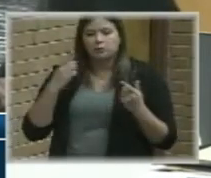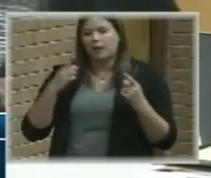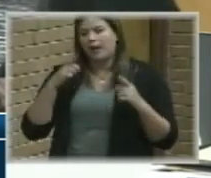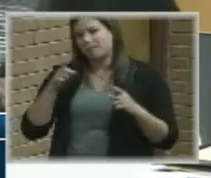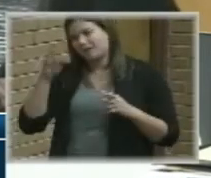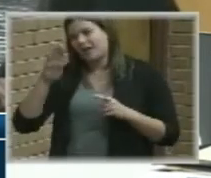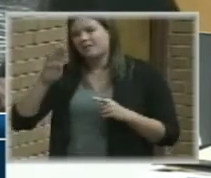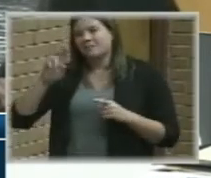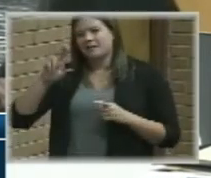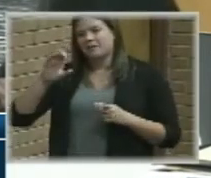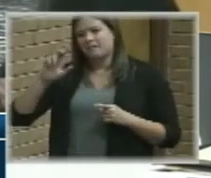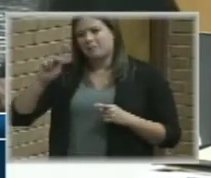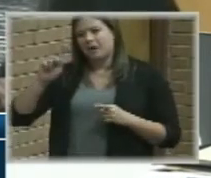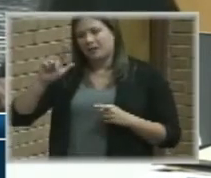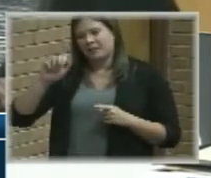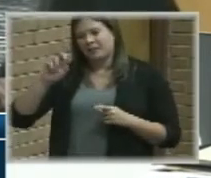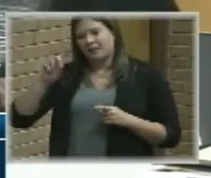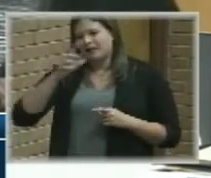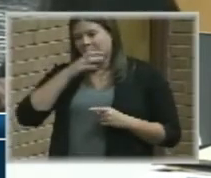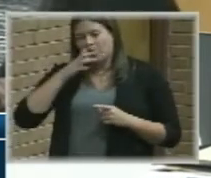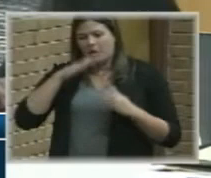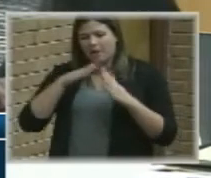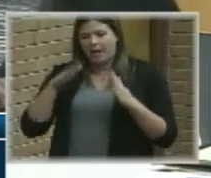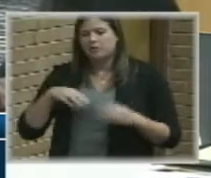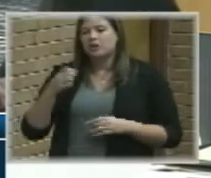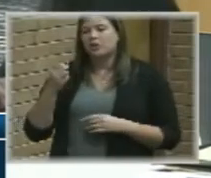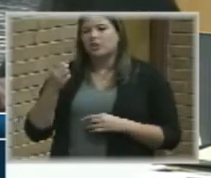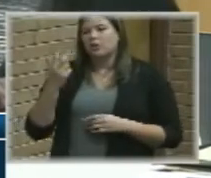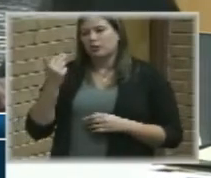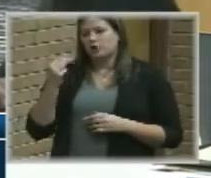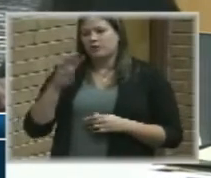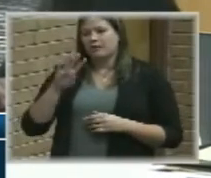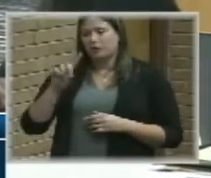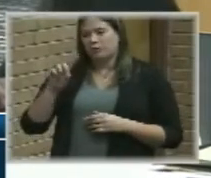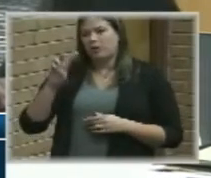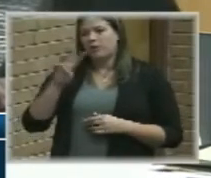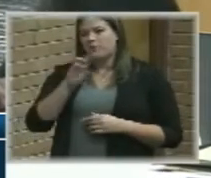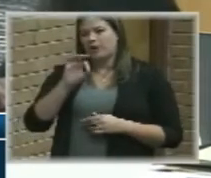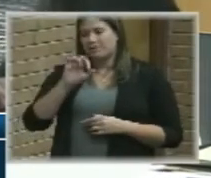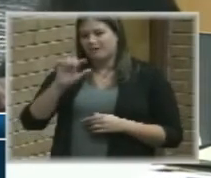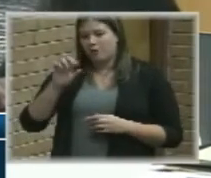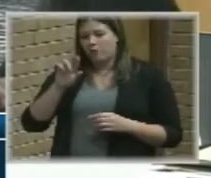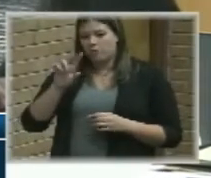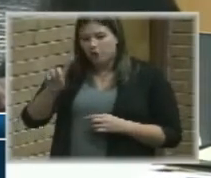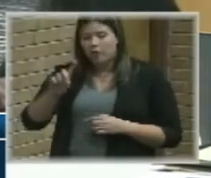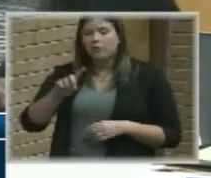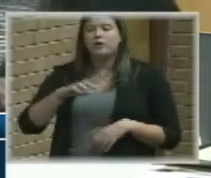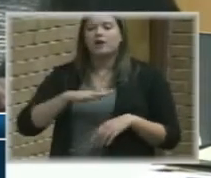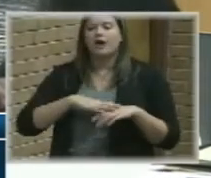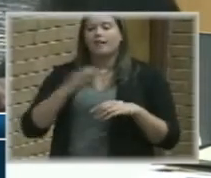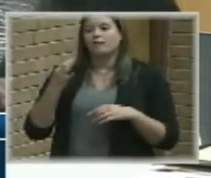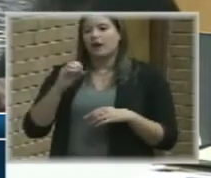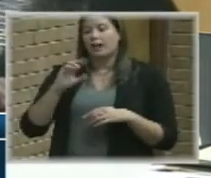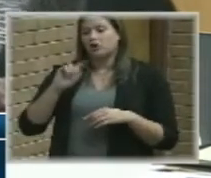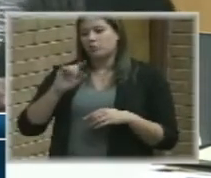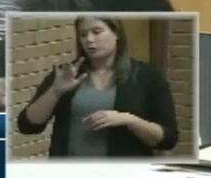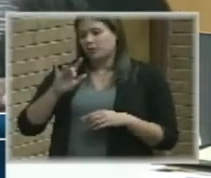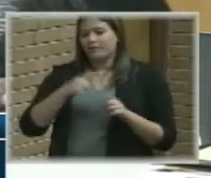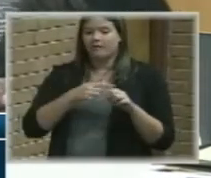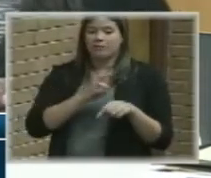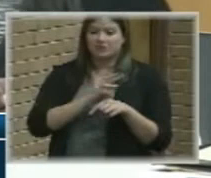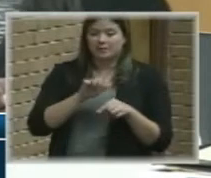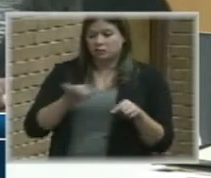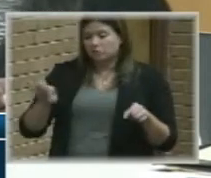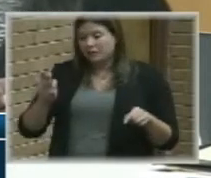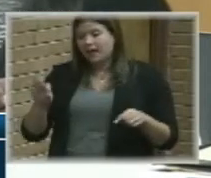Farmhouse, 1341 Westfall Road, on Friday, October 25th from 6 to 9 p.m. And